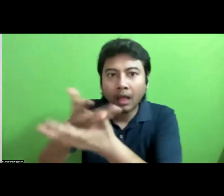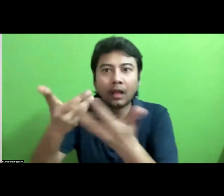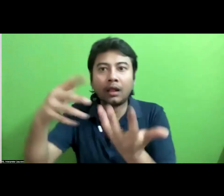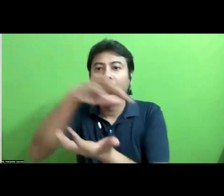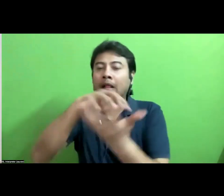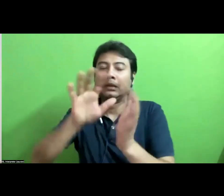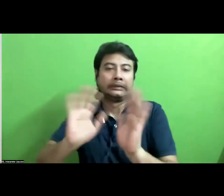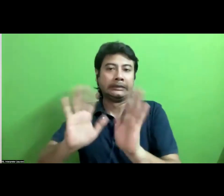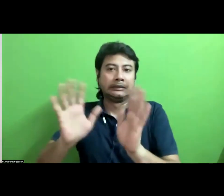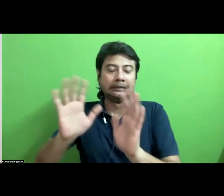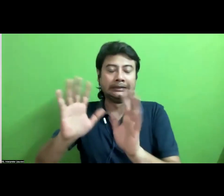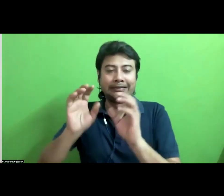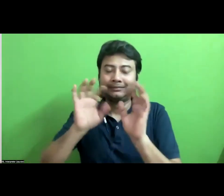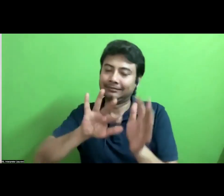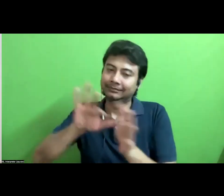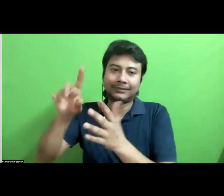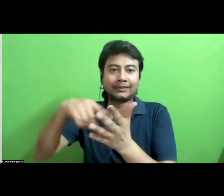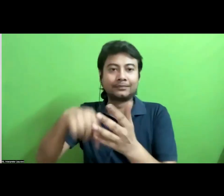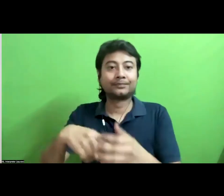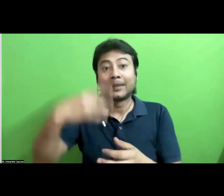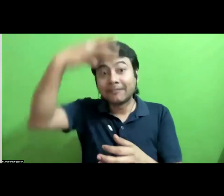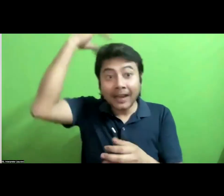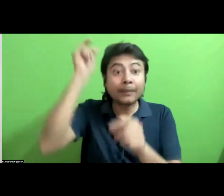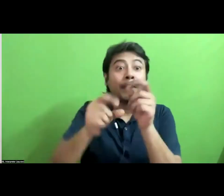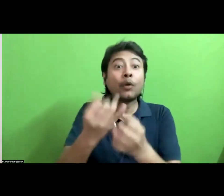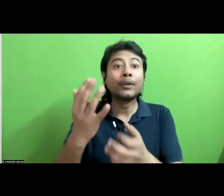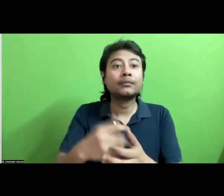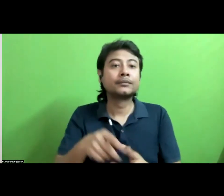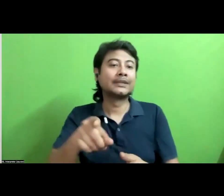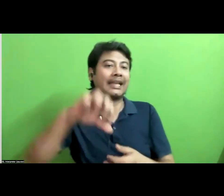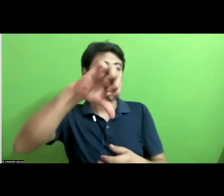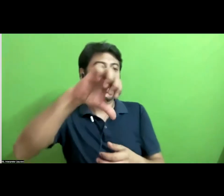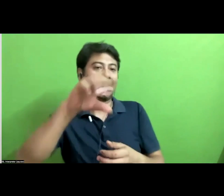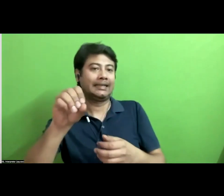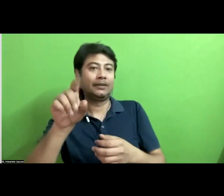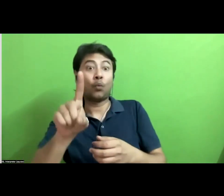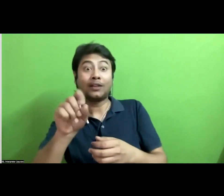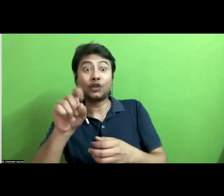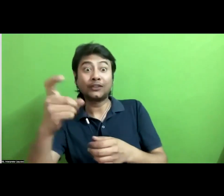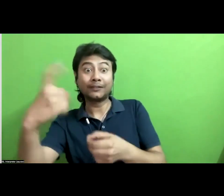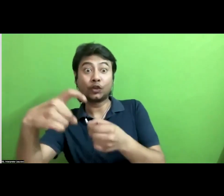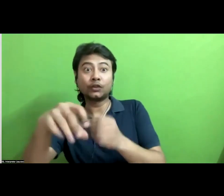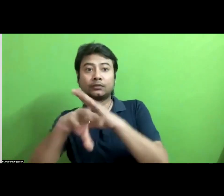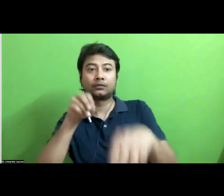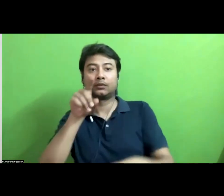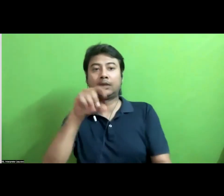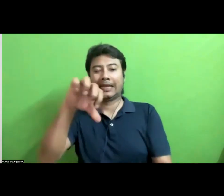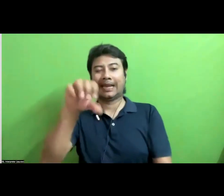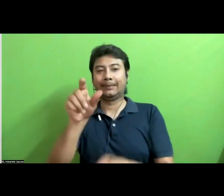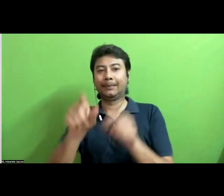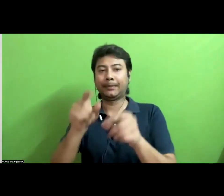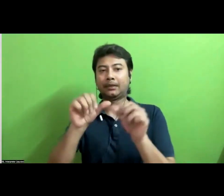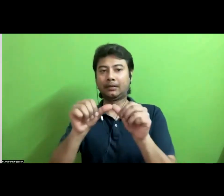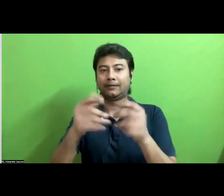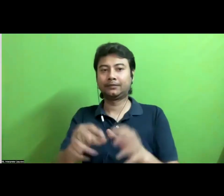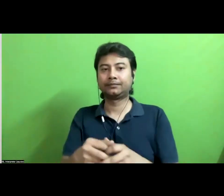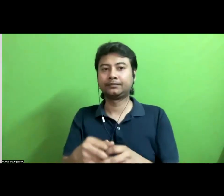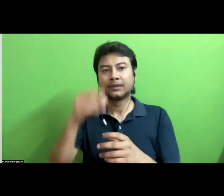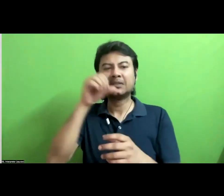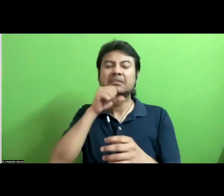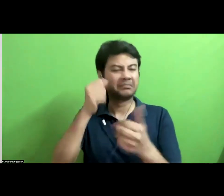have? We have 90 out of 107. Okay, go ahead. Maybe you can just stop